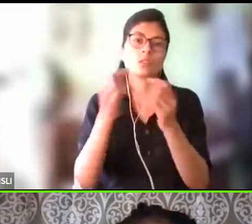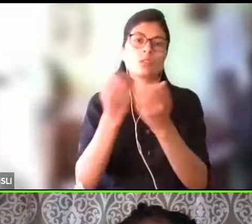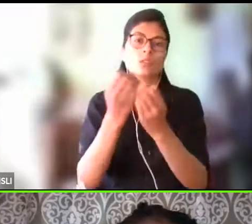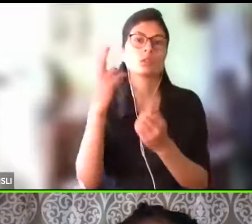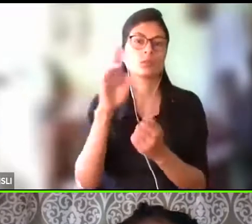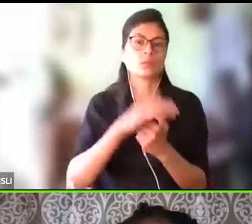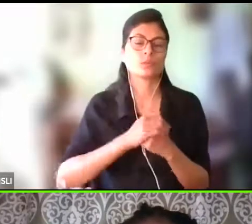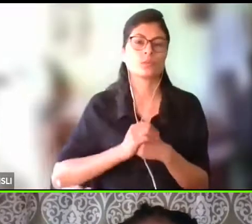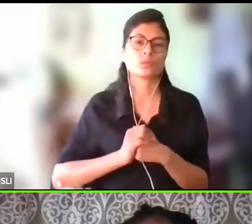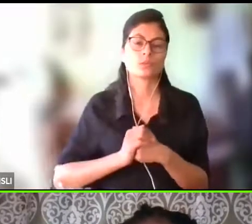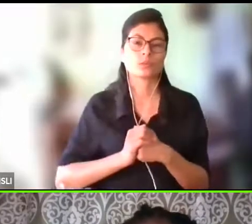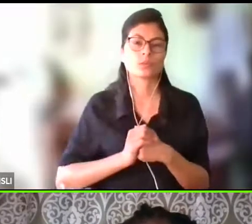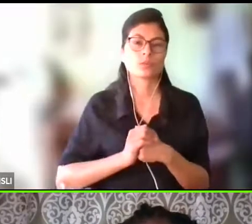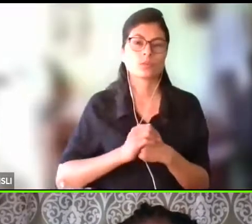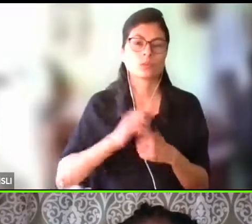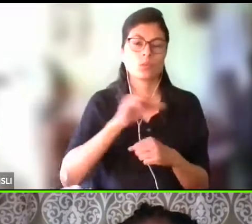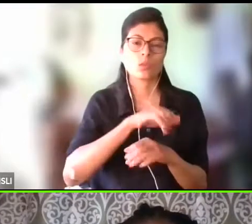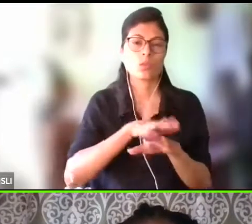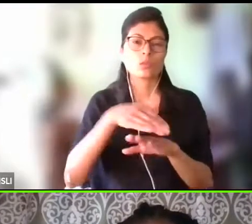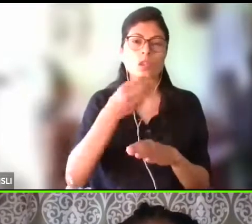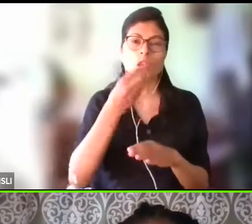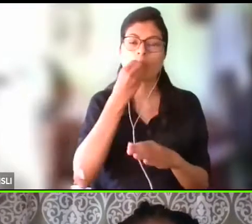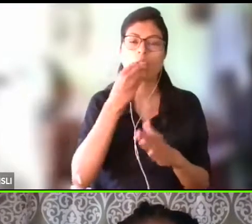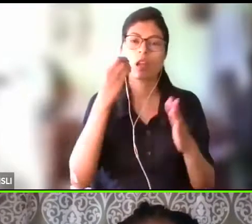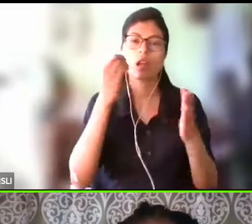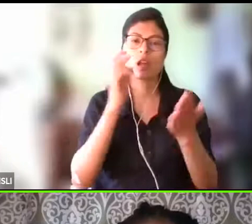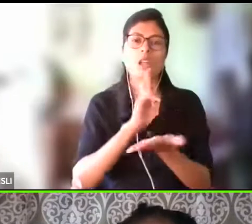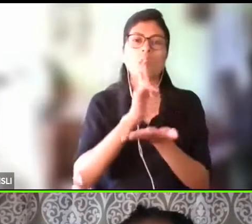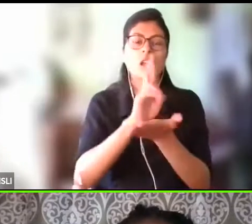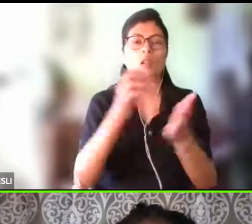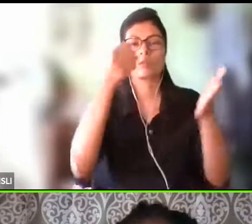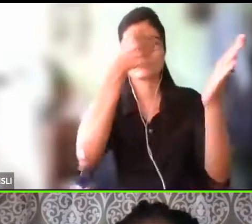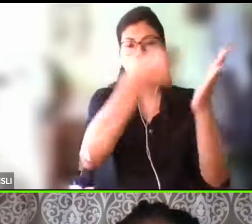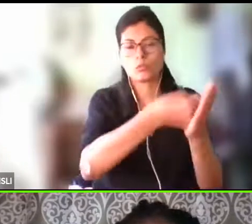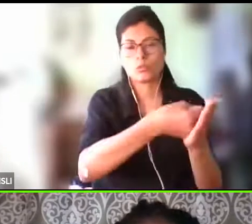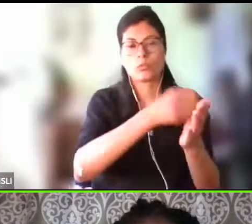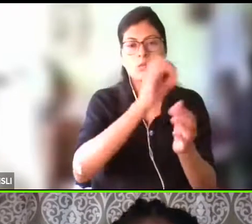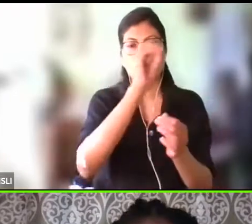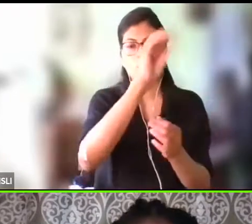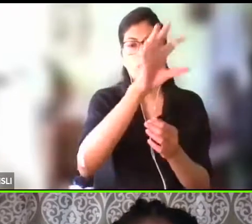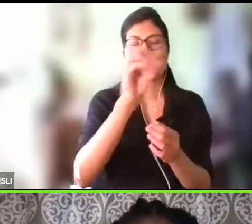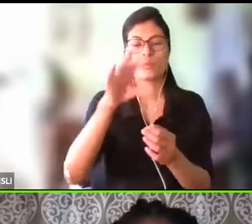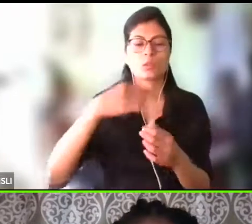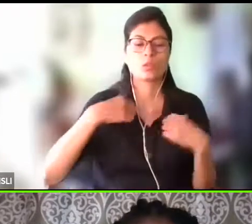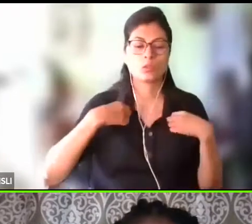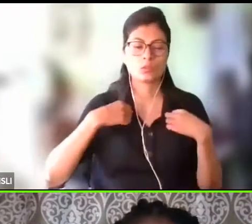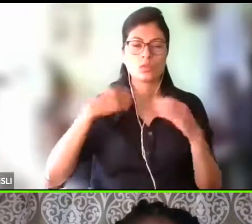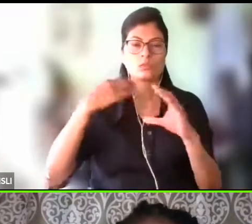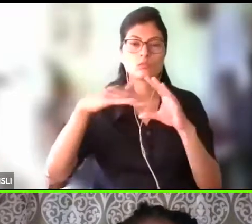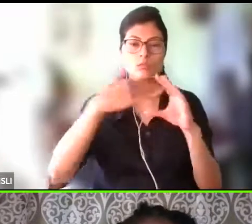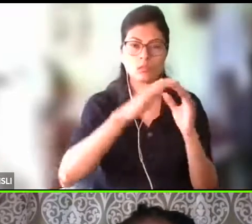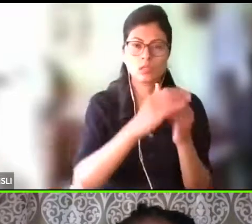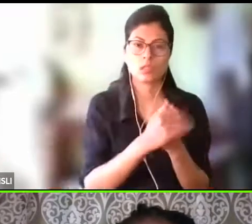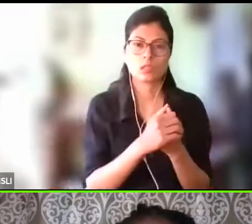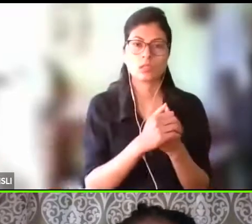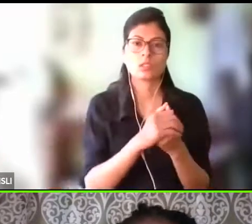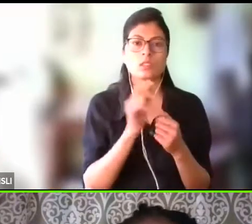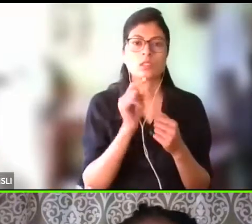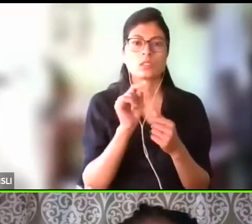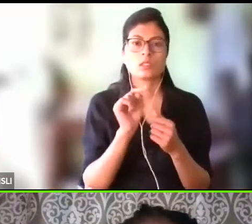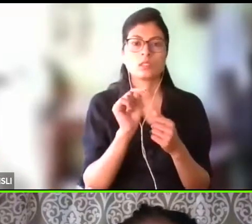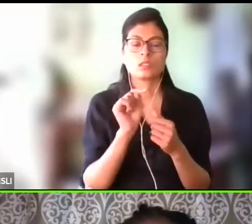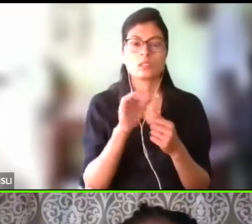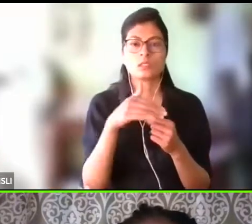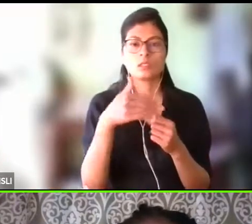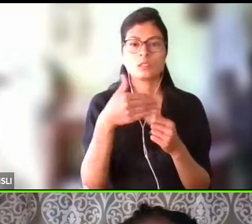food packages, providing clothing for them, and offering them counseling. We have been doing